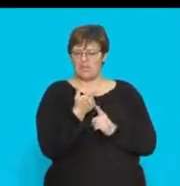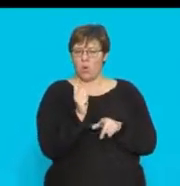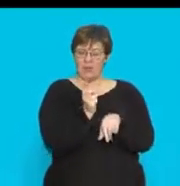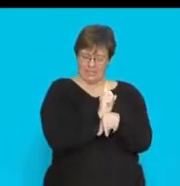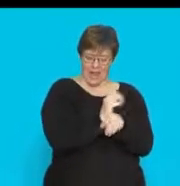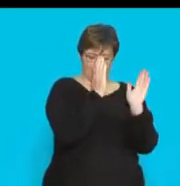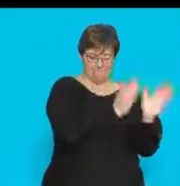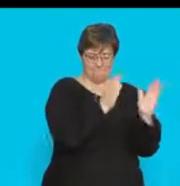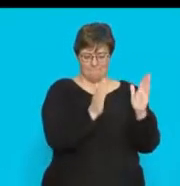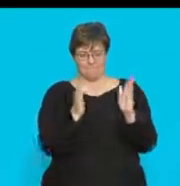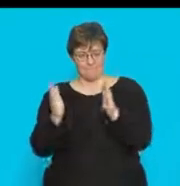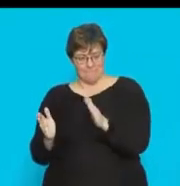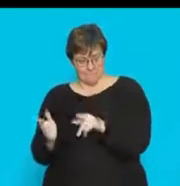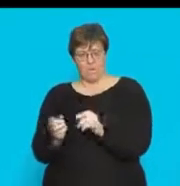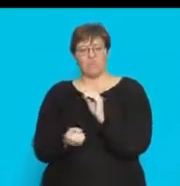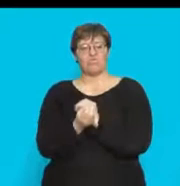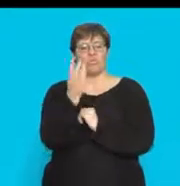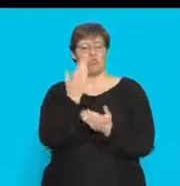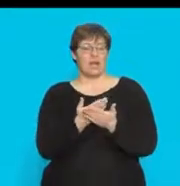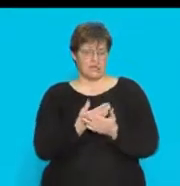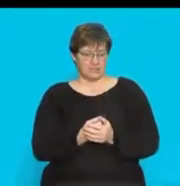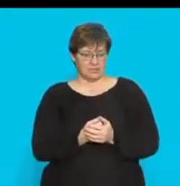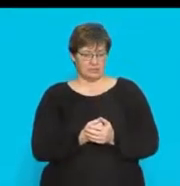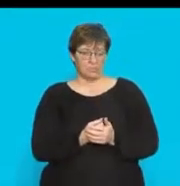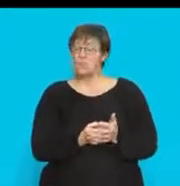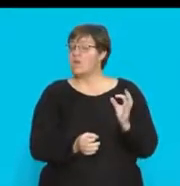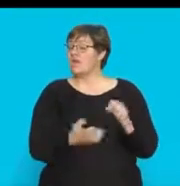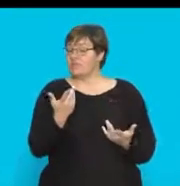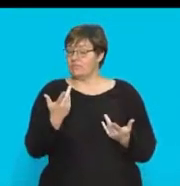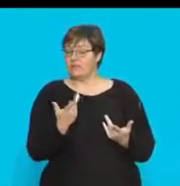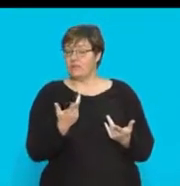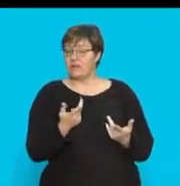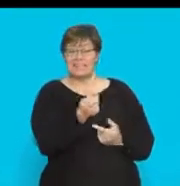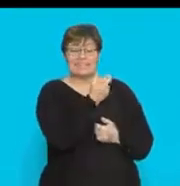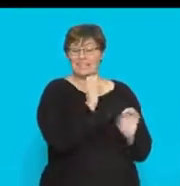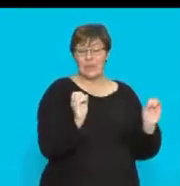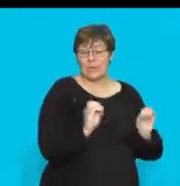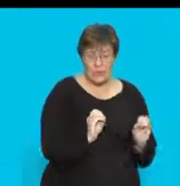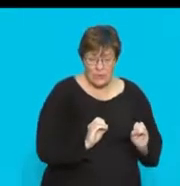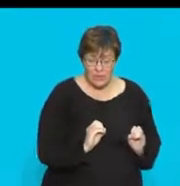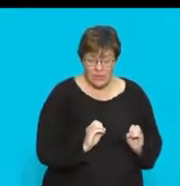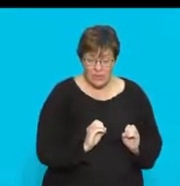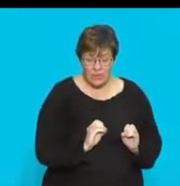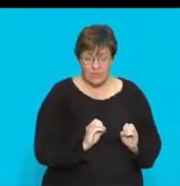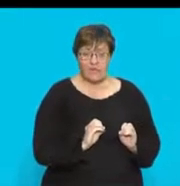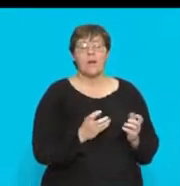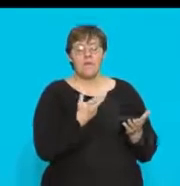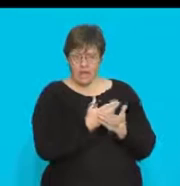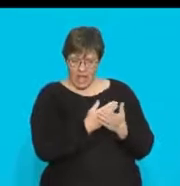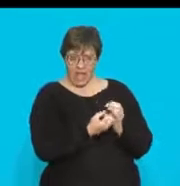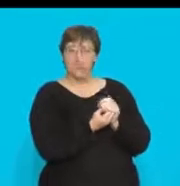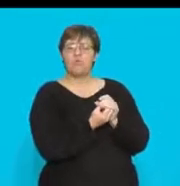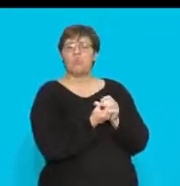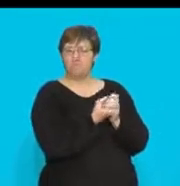seasons. And this means, okay, that if we don't have any seeds, we can grow. Propagate means